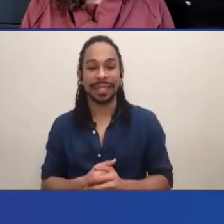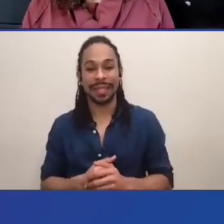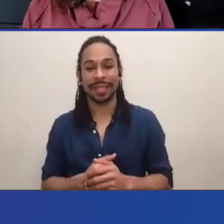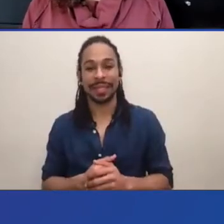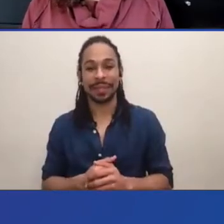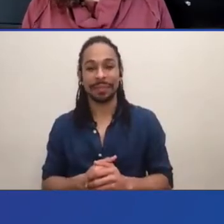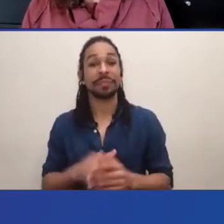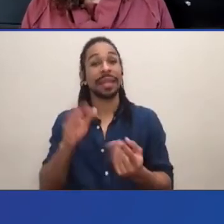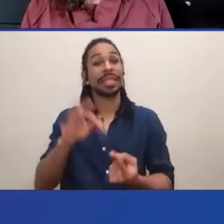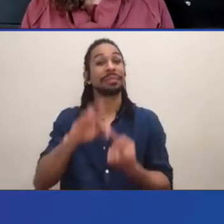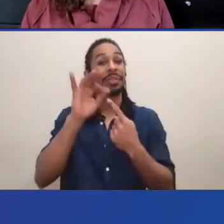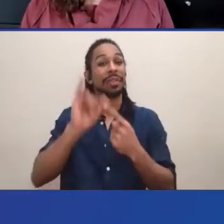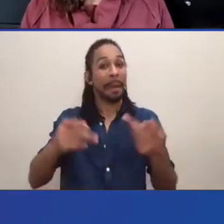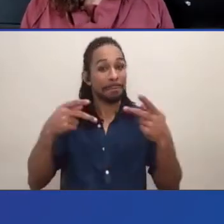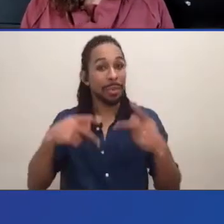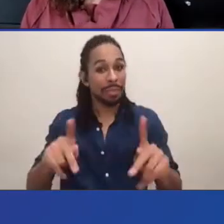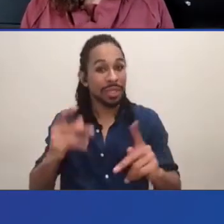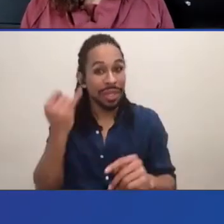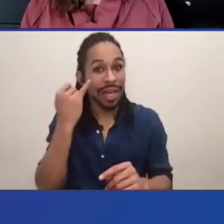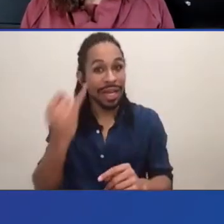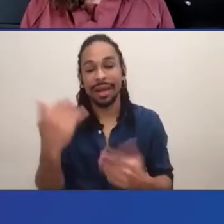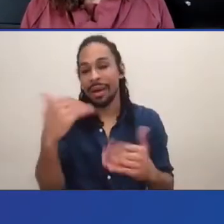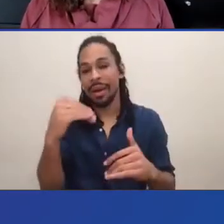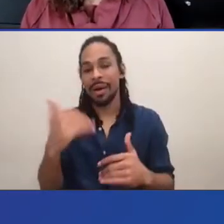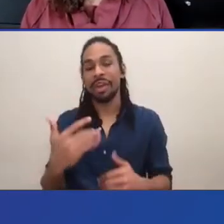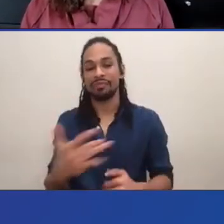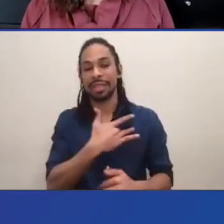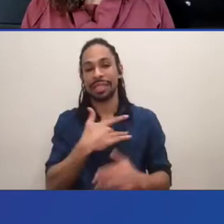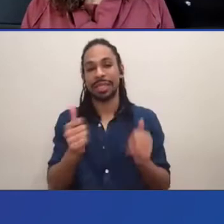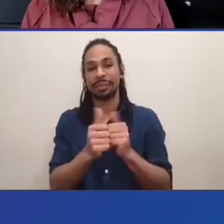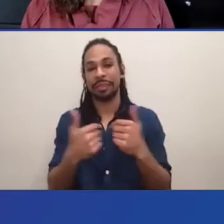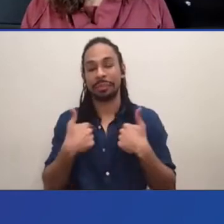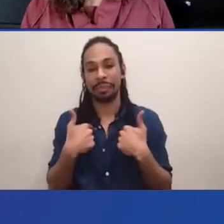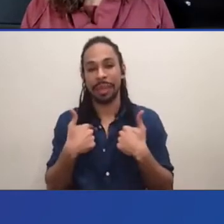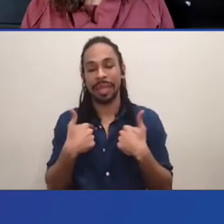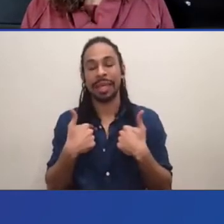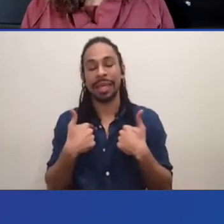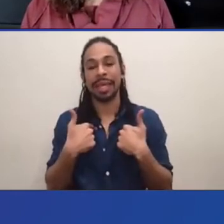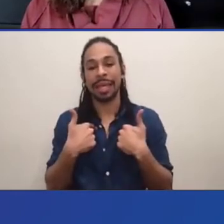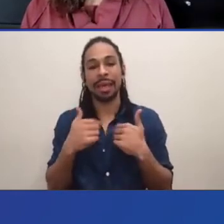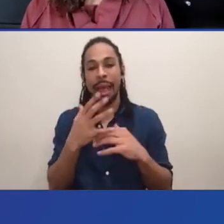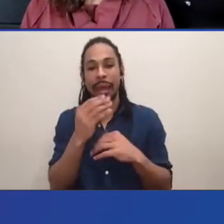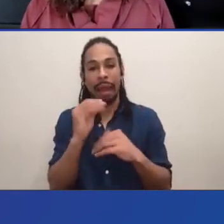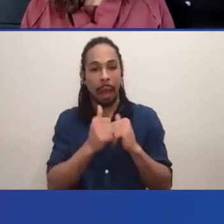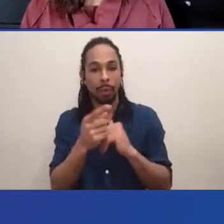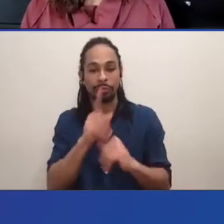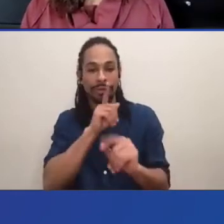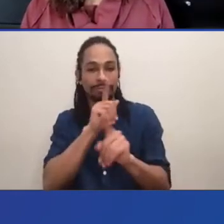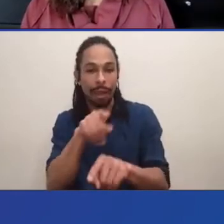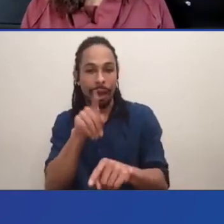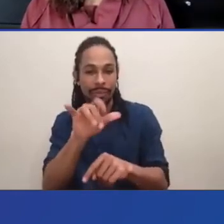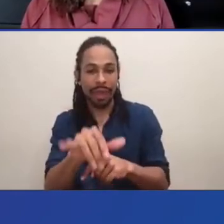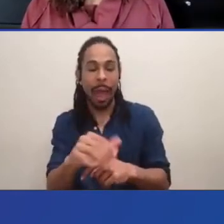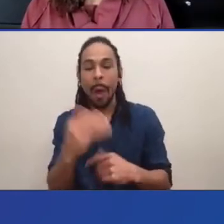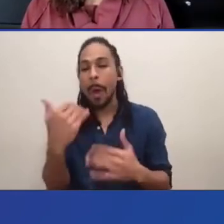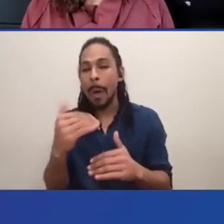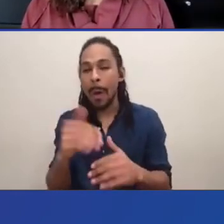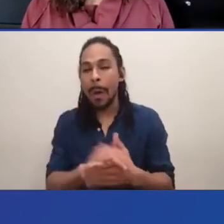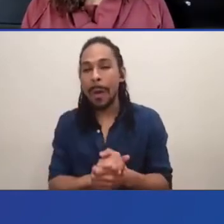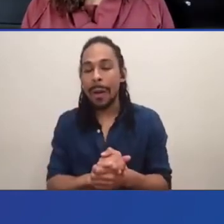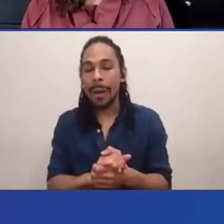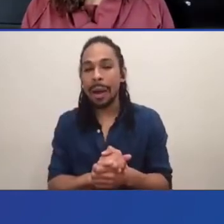especially the permission thing, like that resonates with me. Just even like how you respond to that, because to me, I think of it as